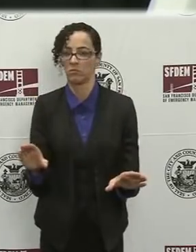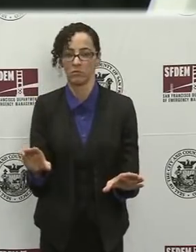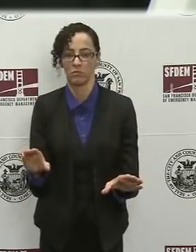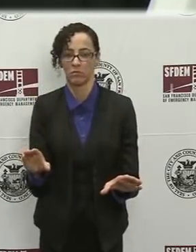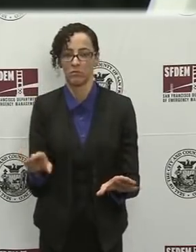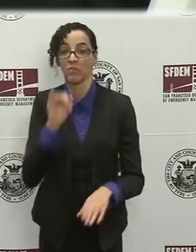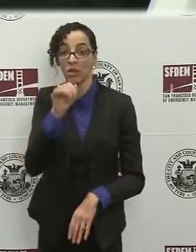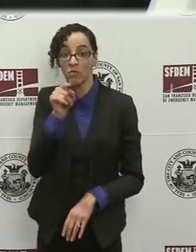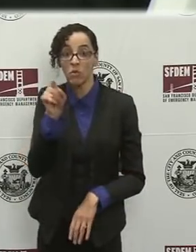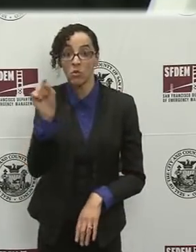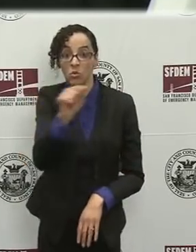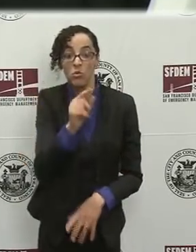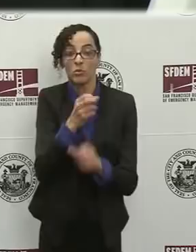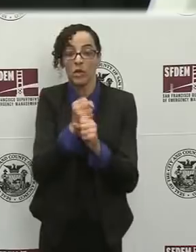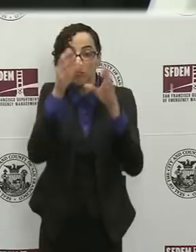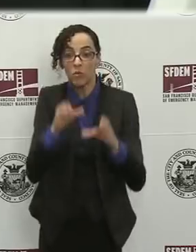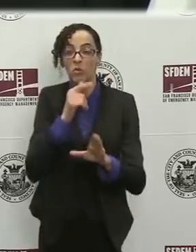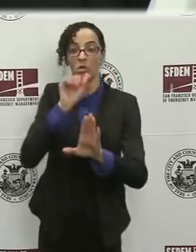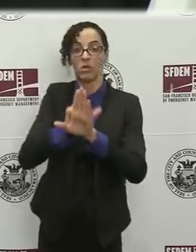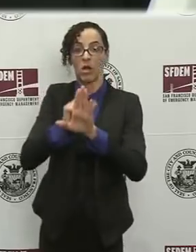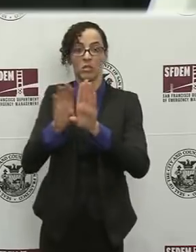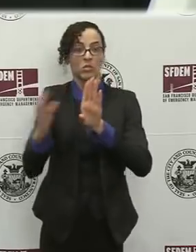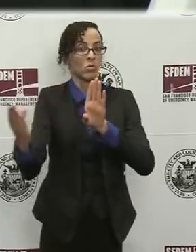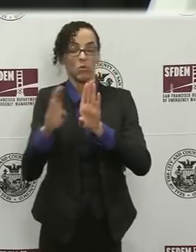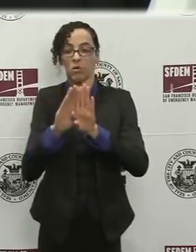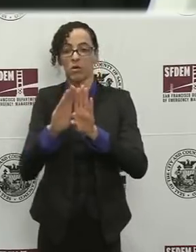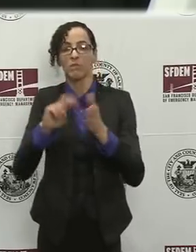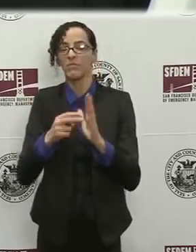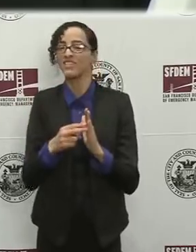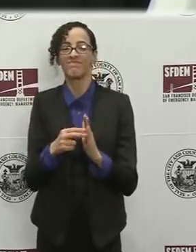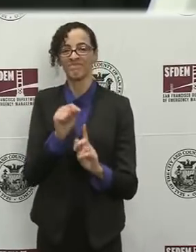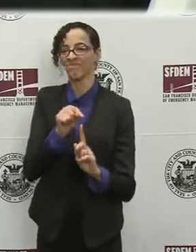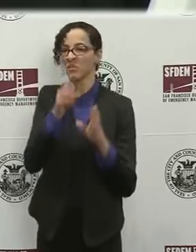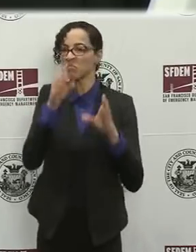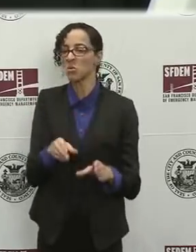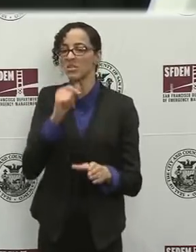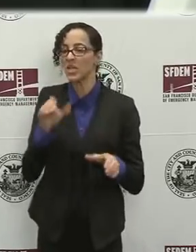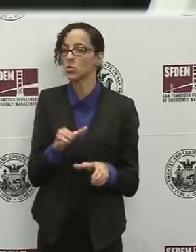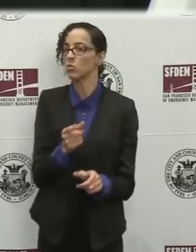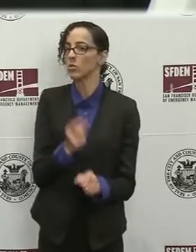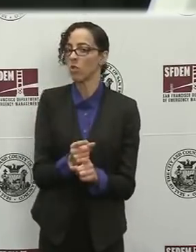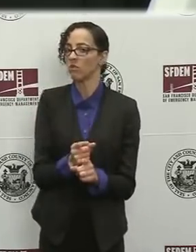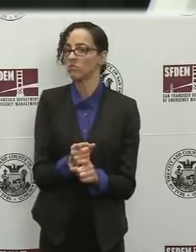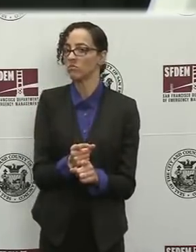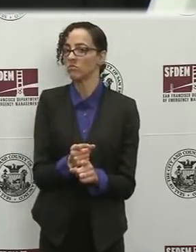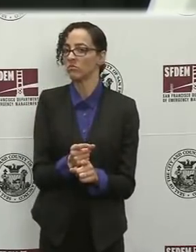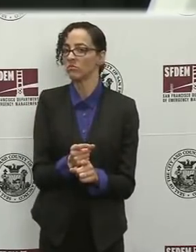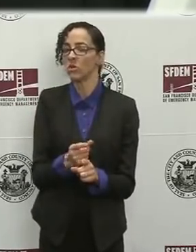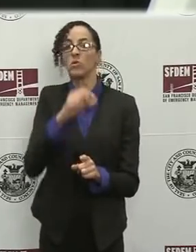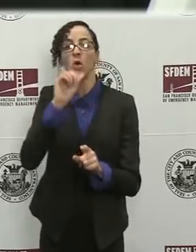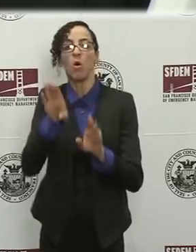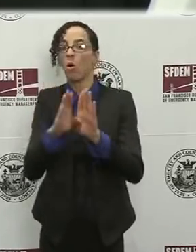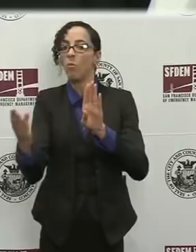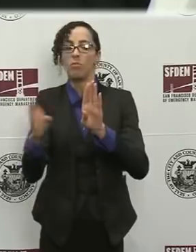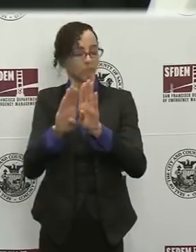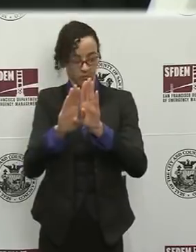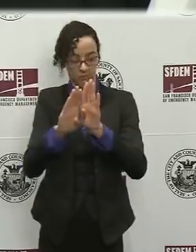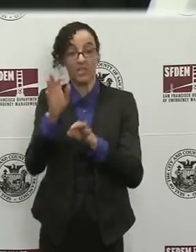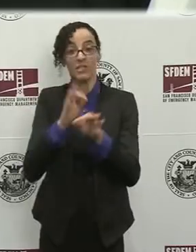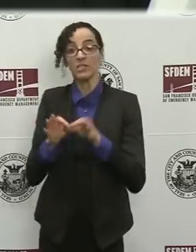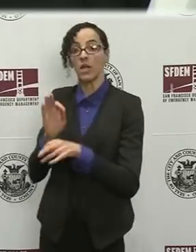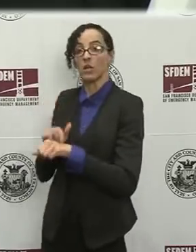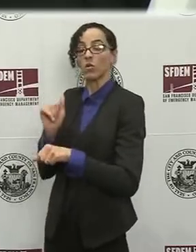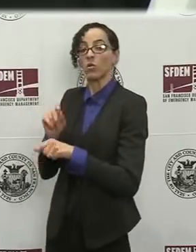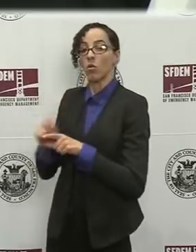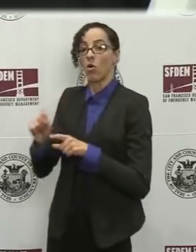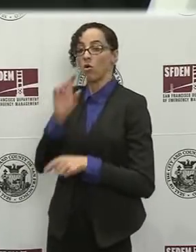is not a righteous person that's doing that. So call 911. I